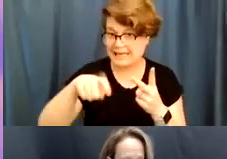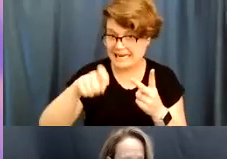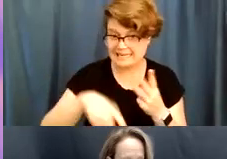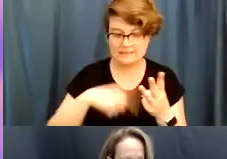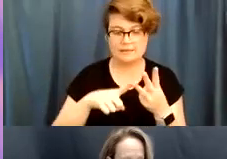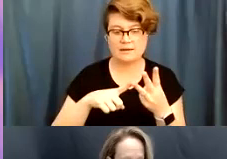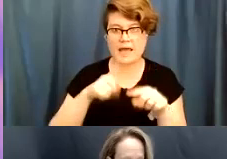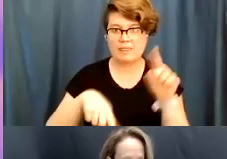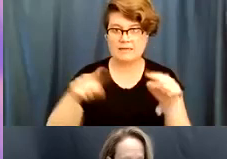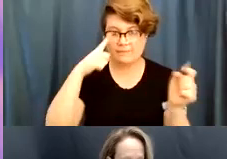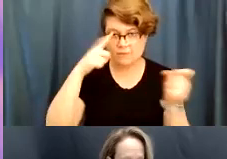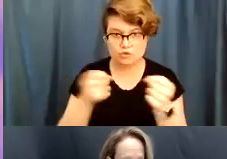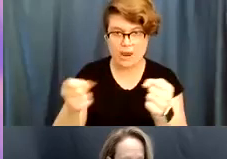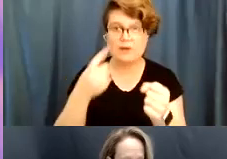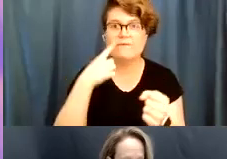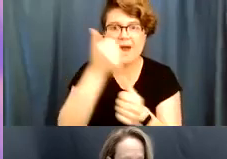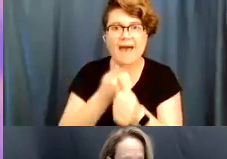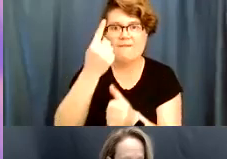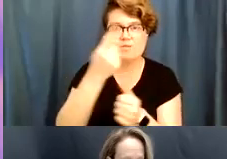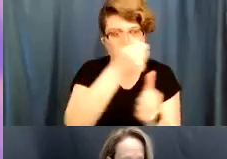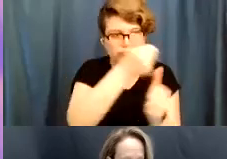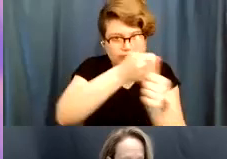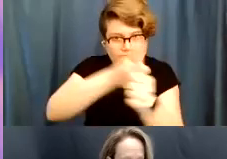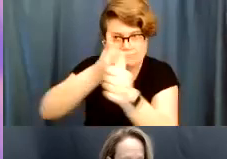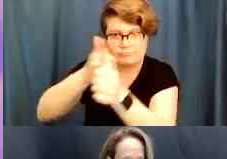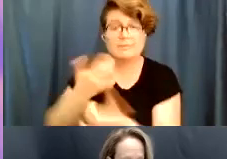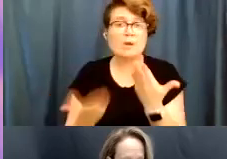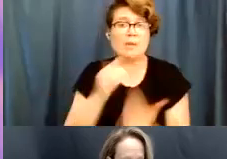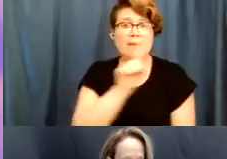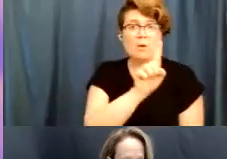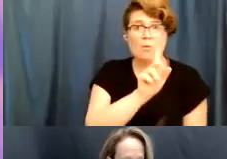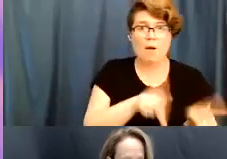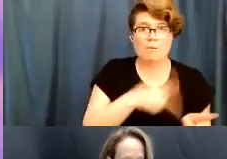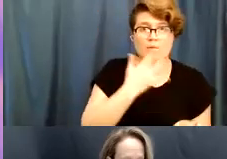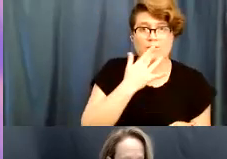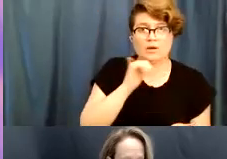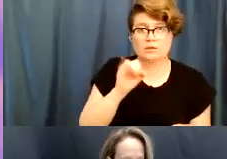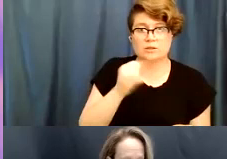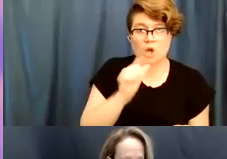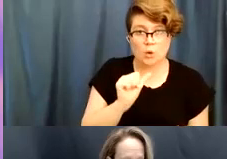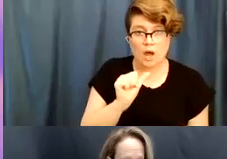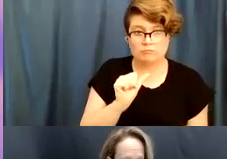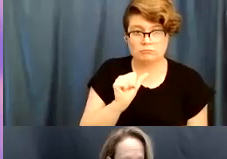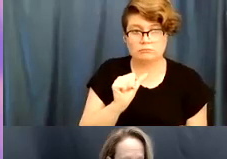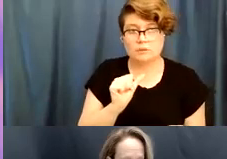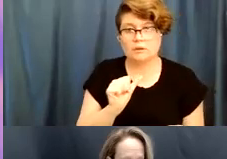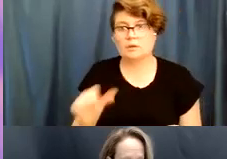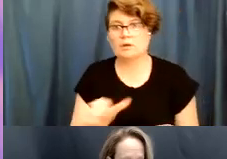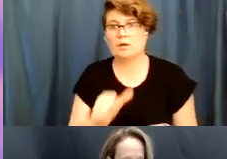different strategies of everyone. Because while yoga may work for one survivor, poetry might work for the next.